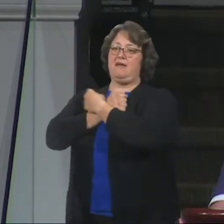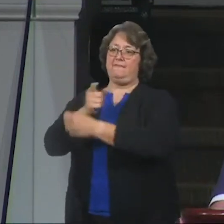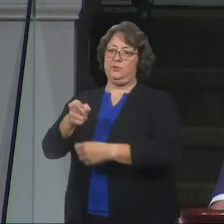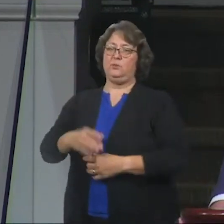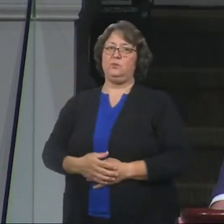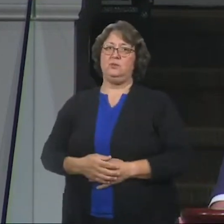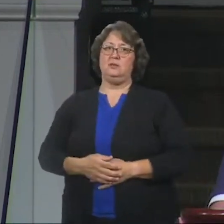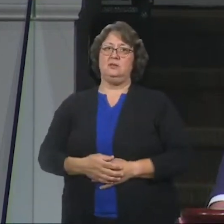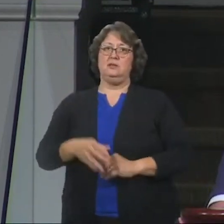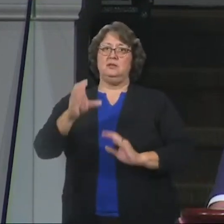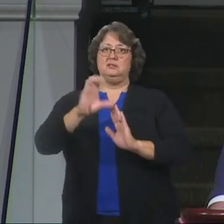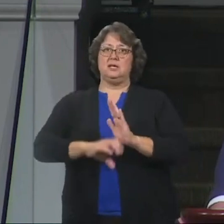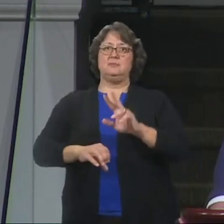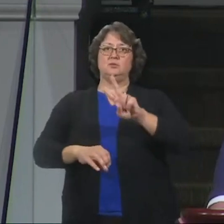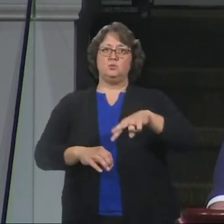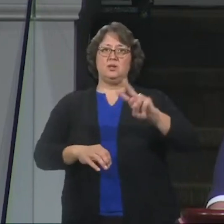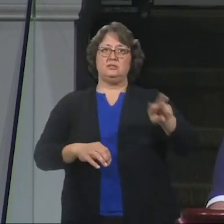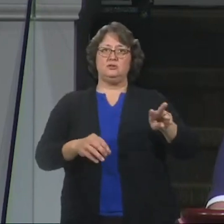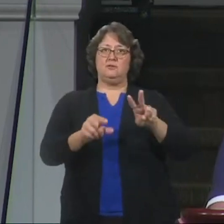Chapter 22, verse number 12.